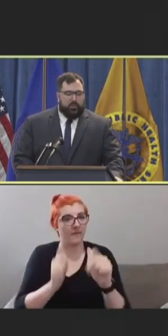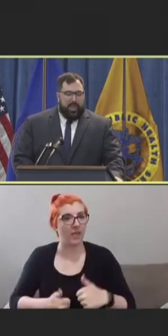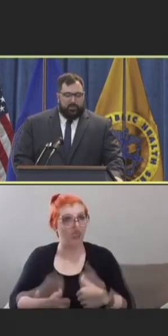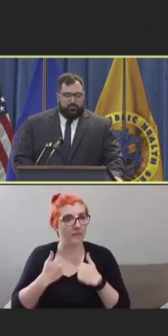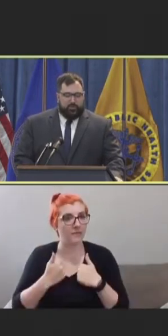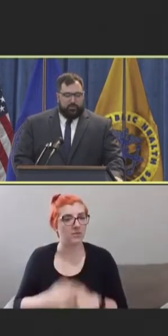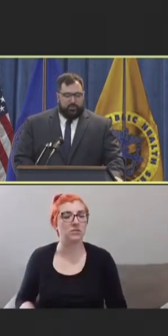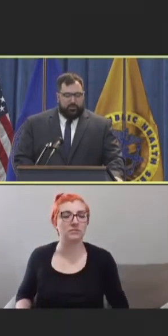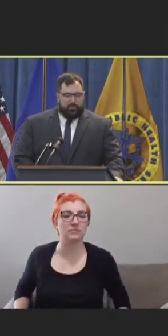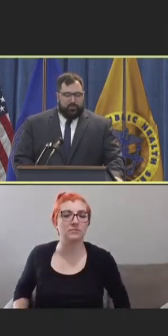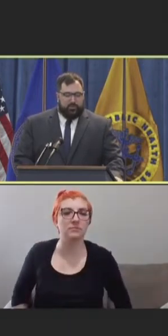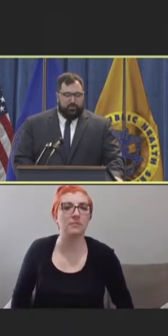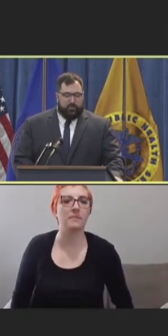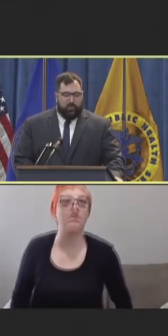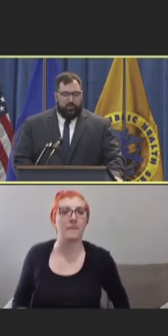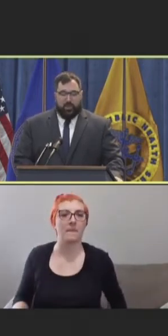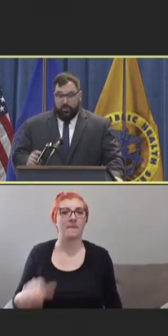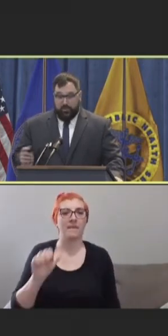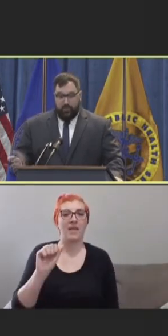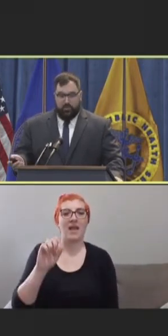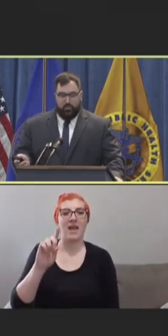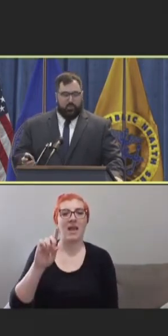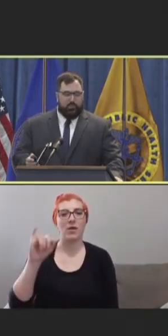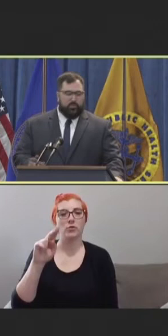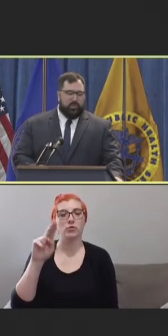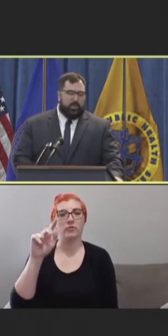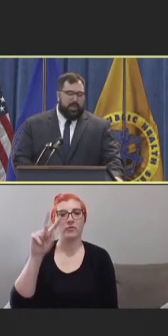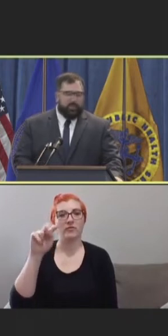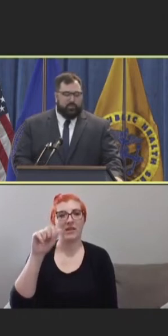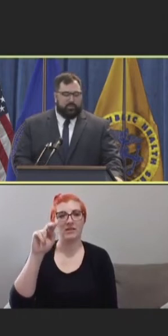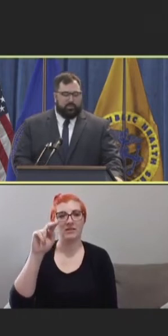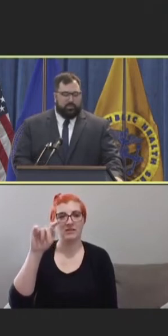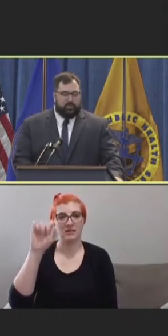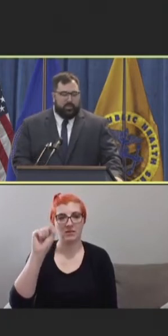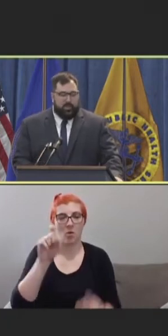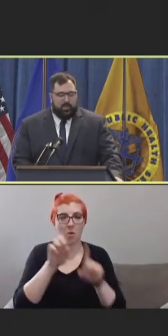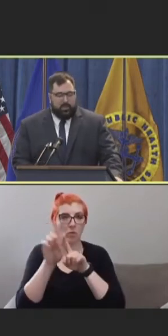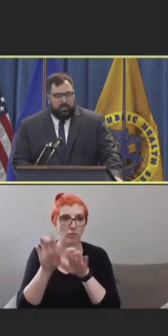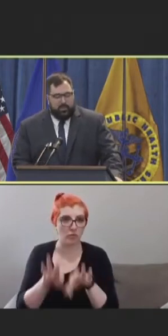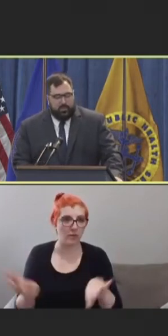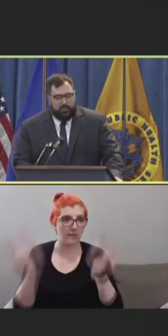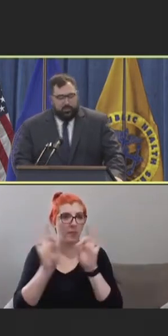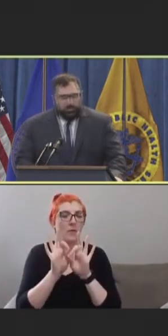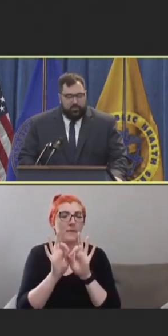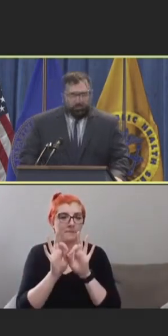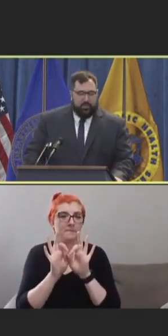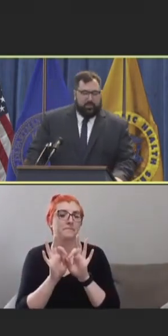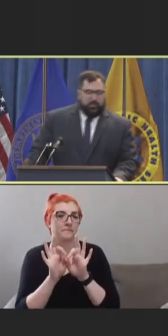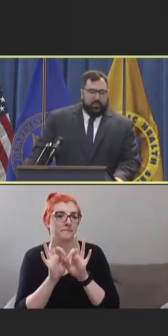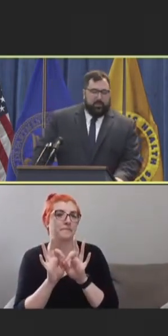Now, adjuvants are another important aspect of this.